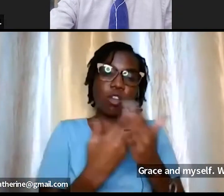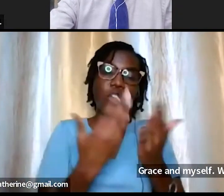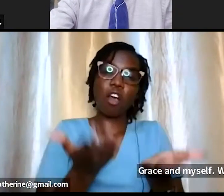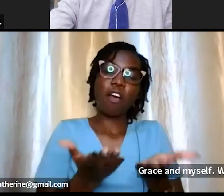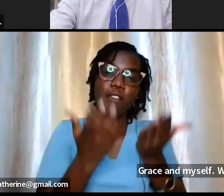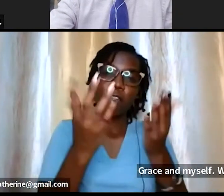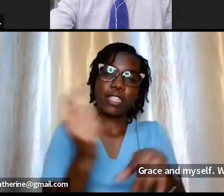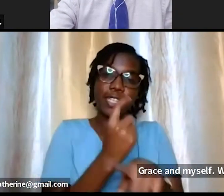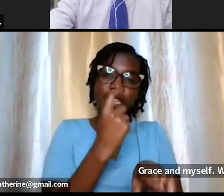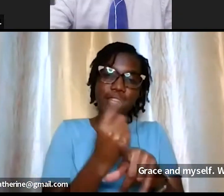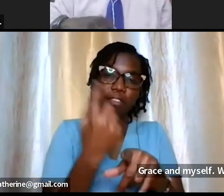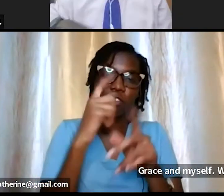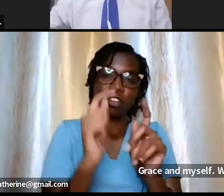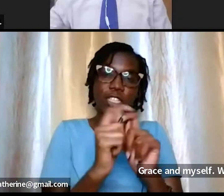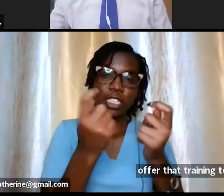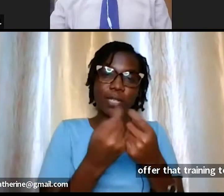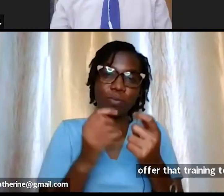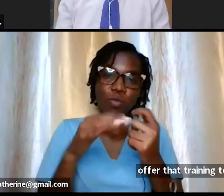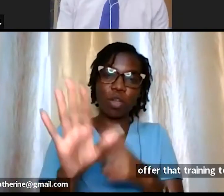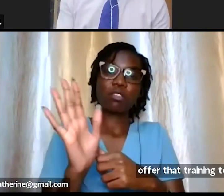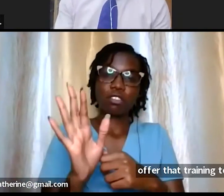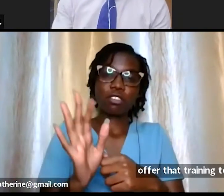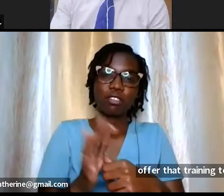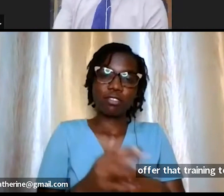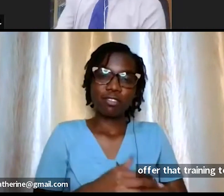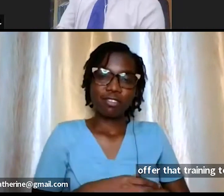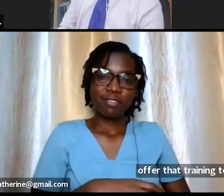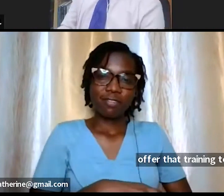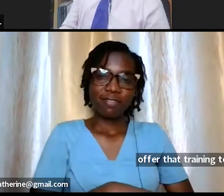very much, Kevin. I appreciate that.